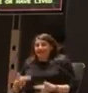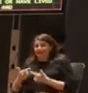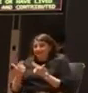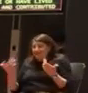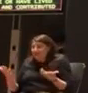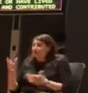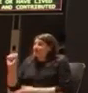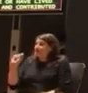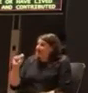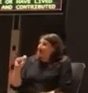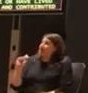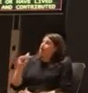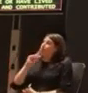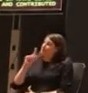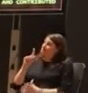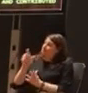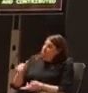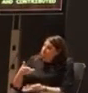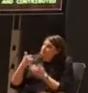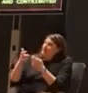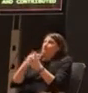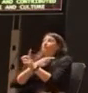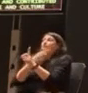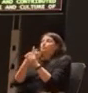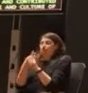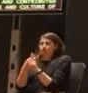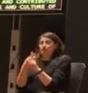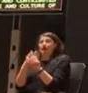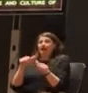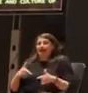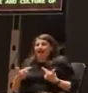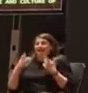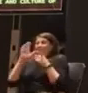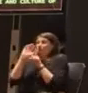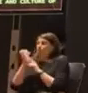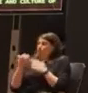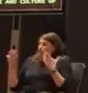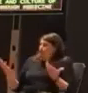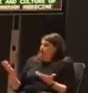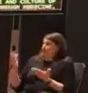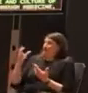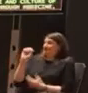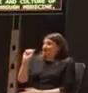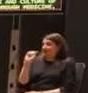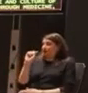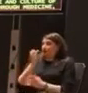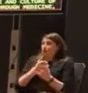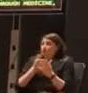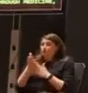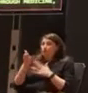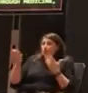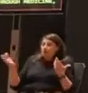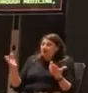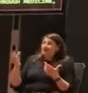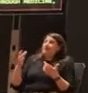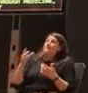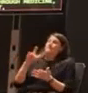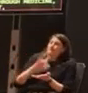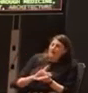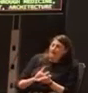life and culture of the city through medicine, sports, art,